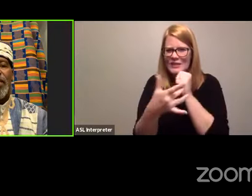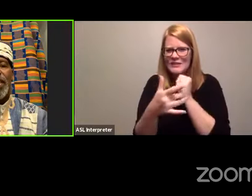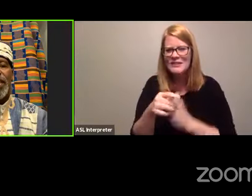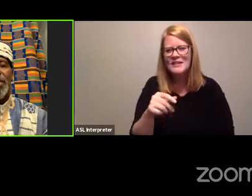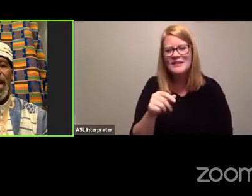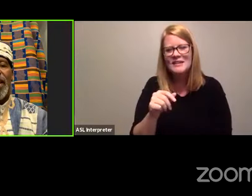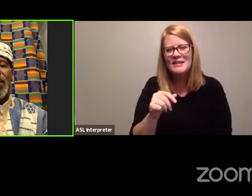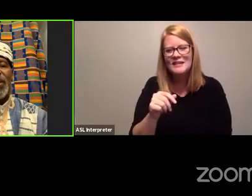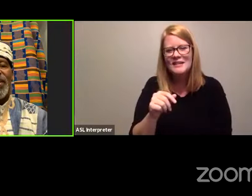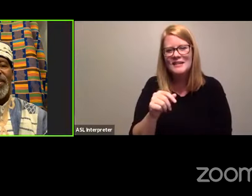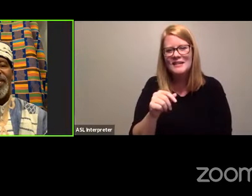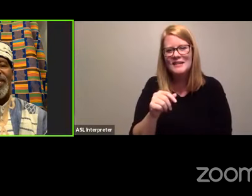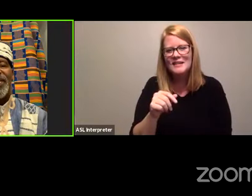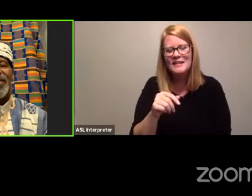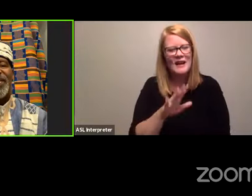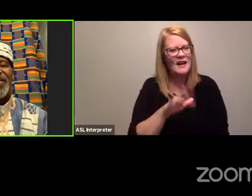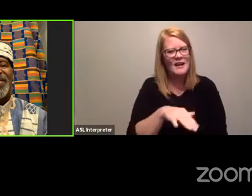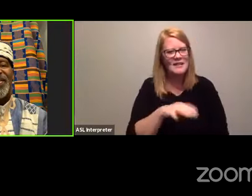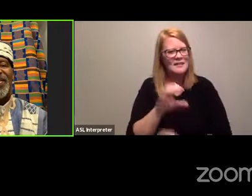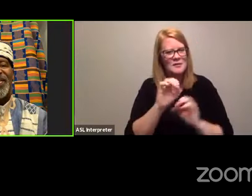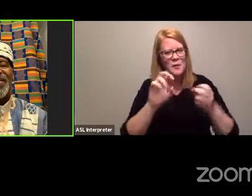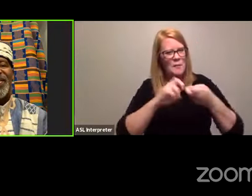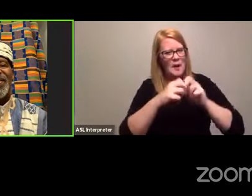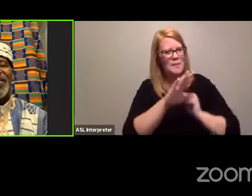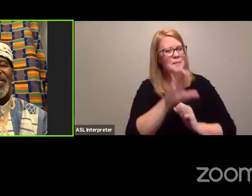your lovely smile.